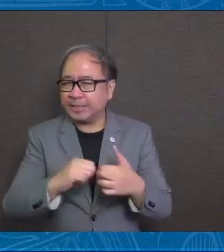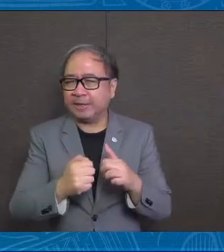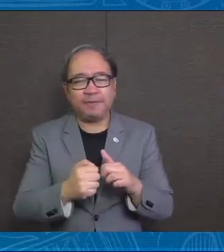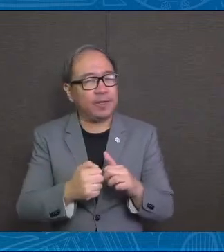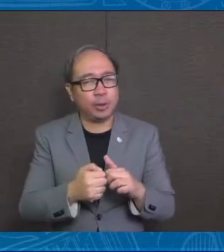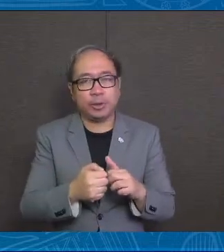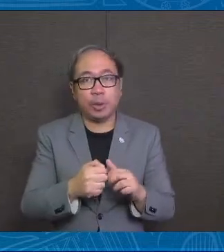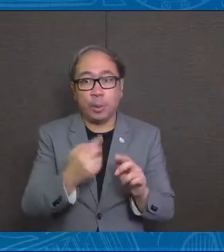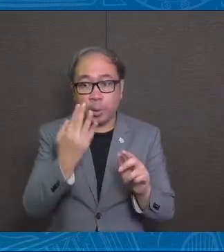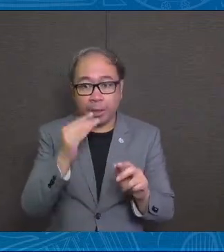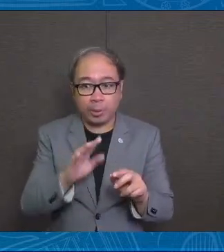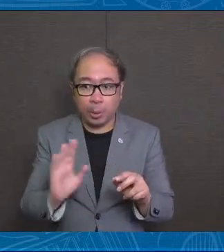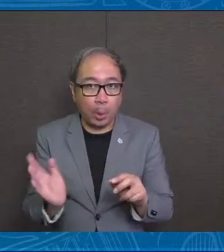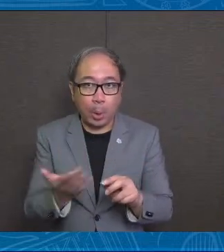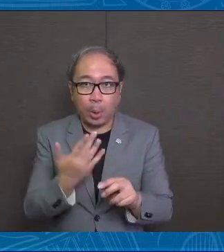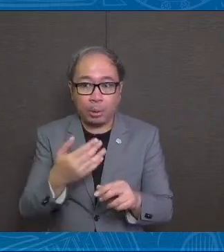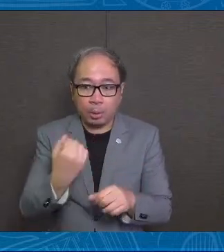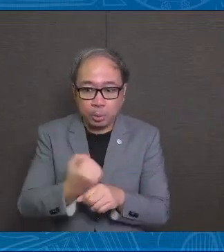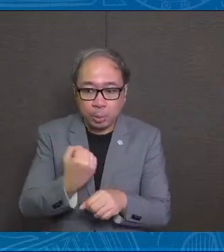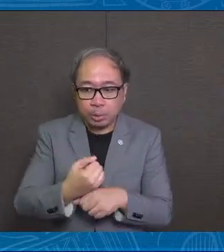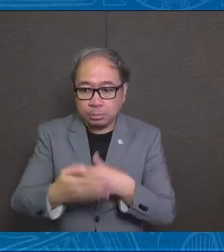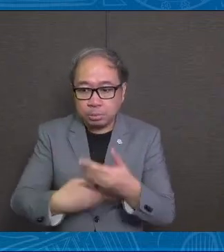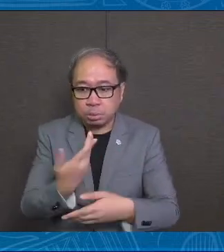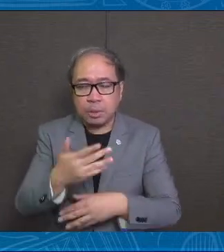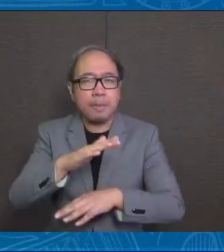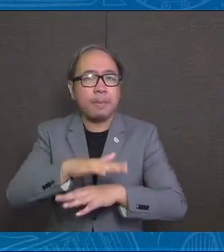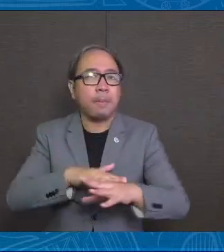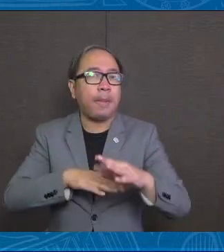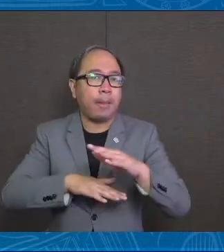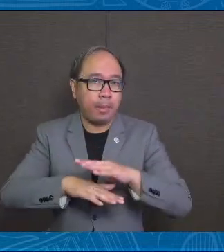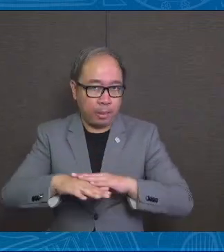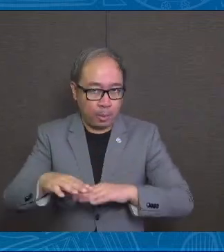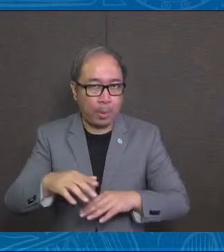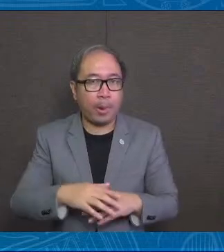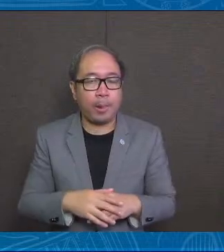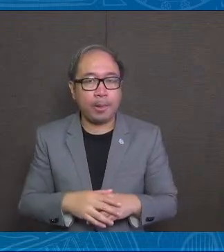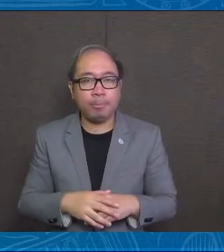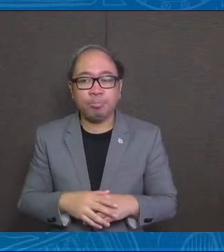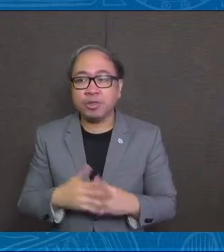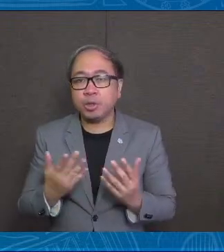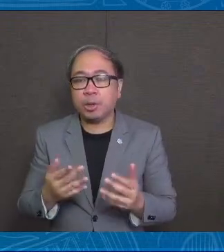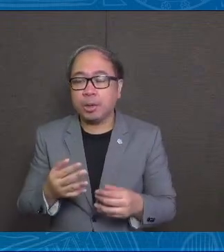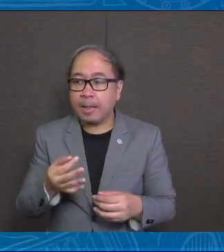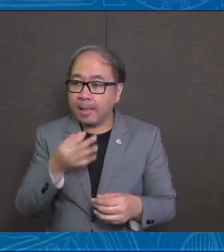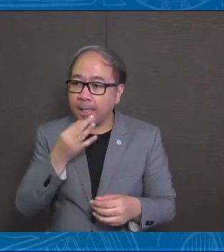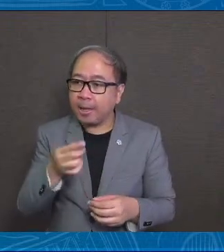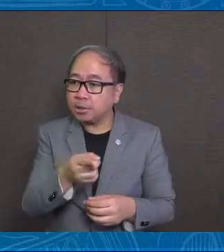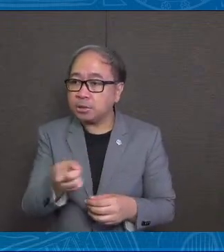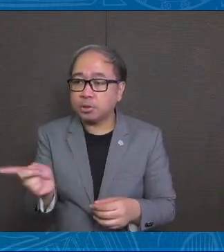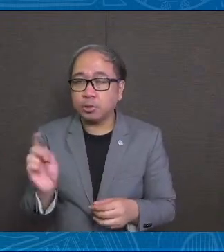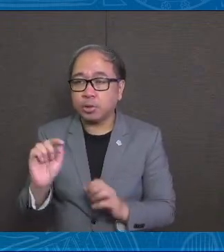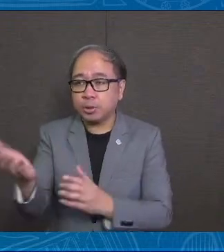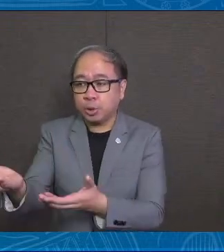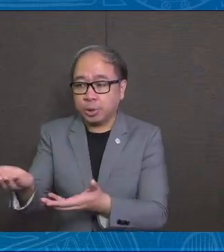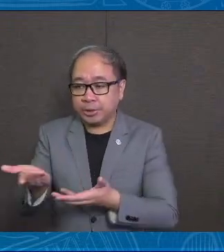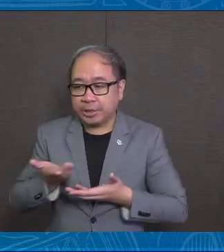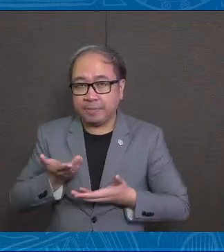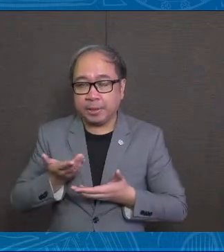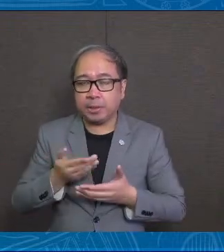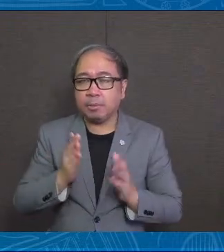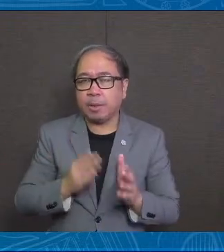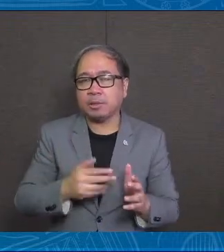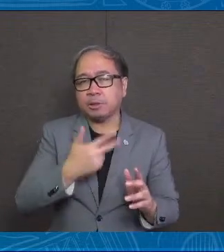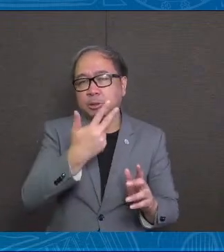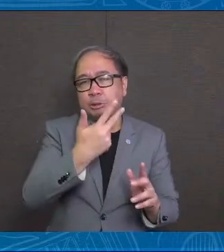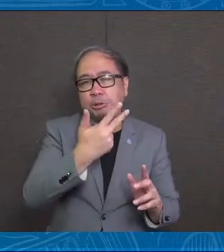manually. So we just ask agencies to submit their budget utilization on a quarterly